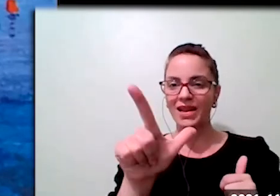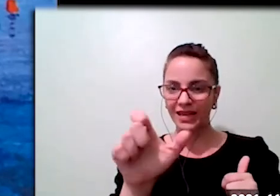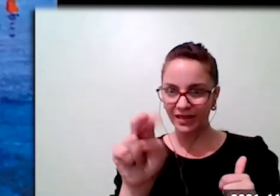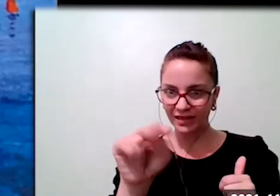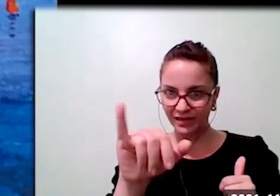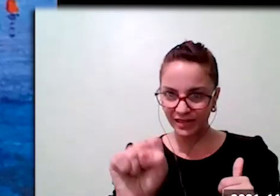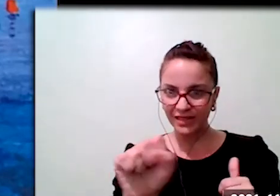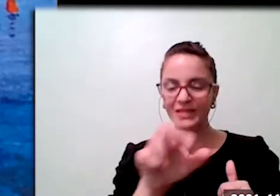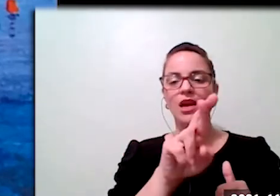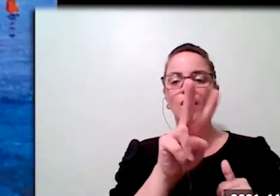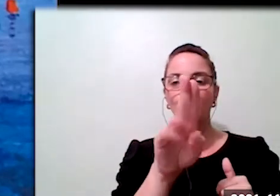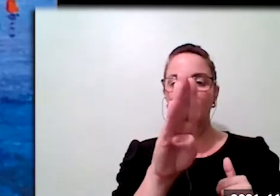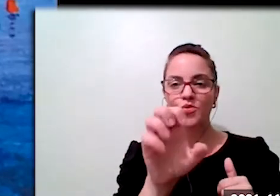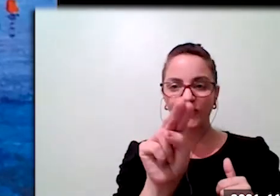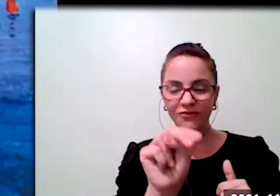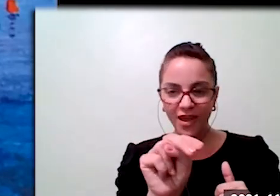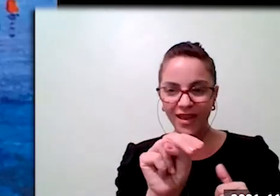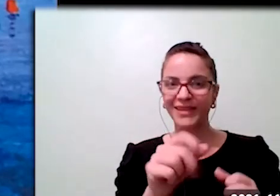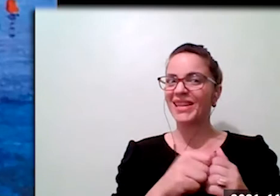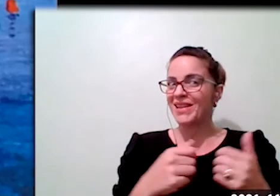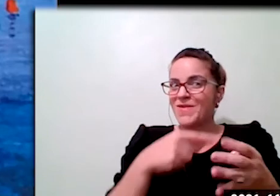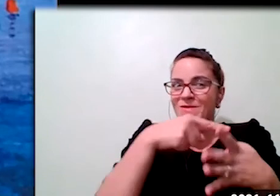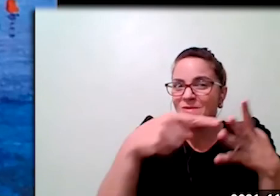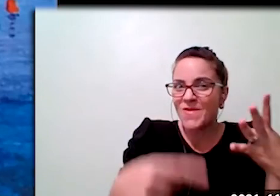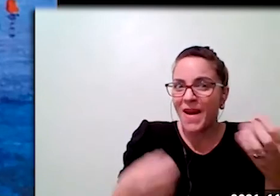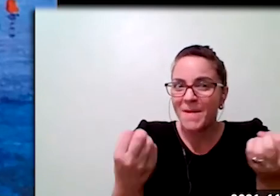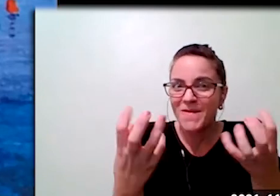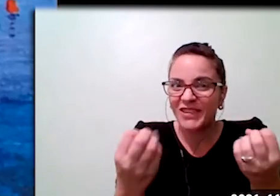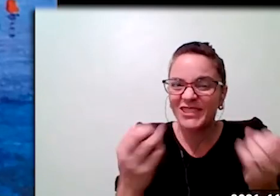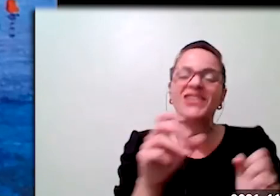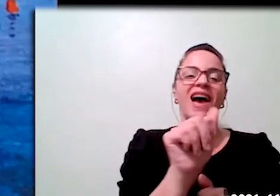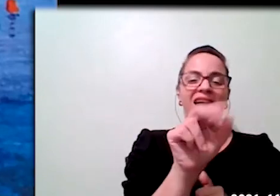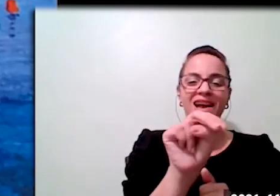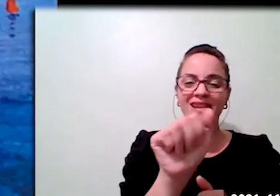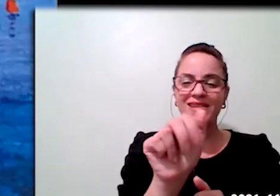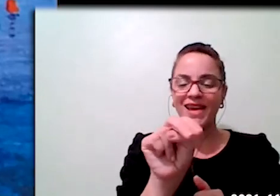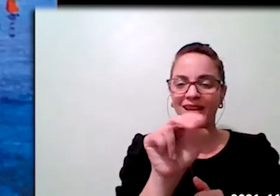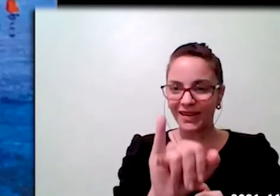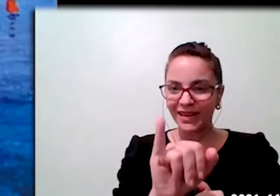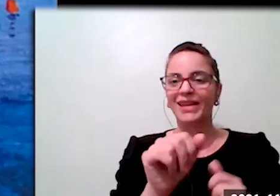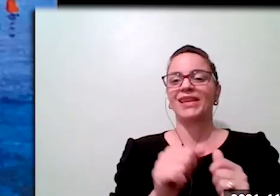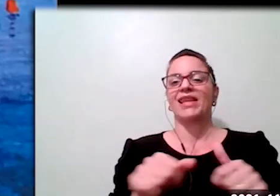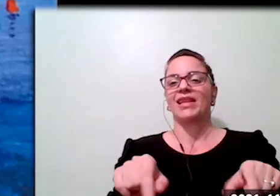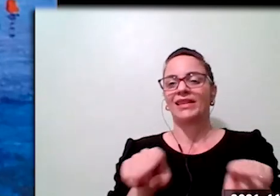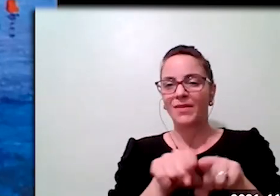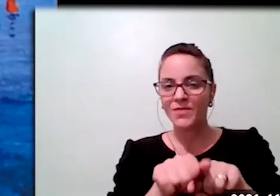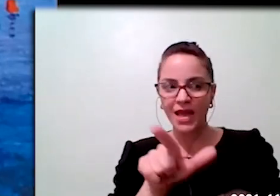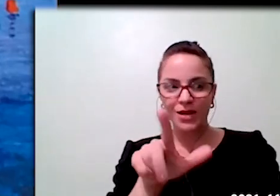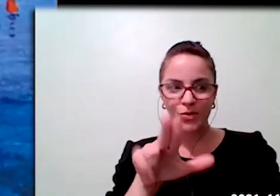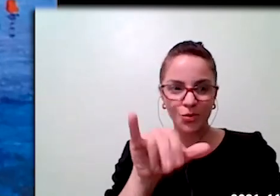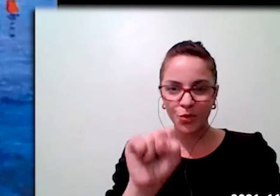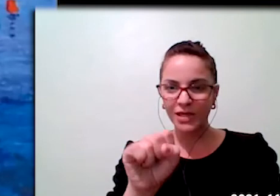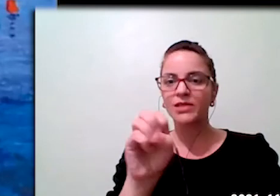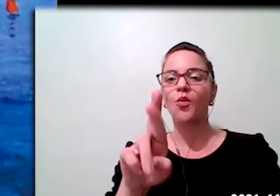Moreira, Luis Muñoz Lee, Ana Nicholson, Luis Abraham Ortiz, Enoch